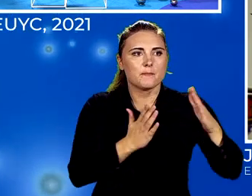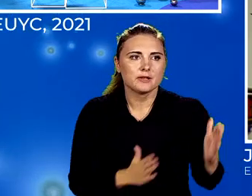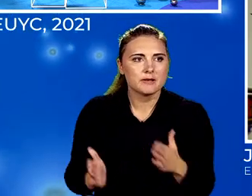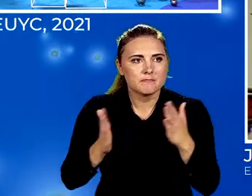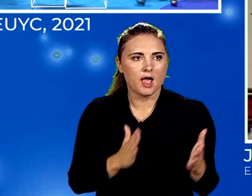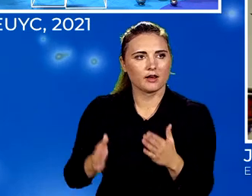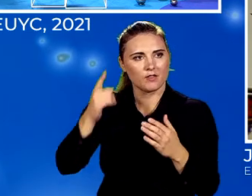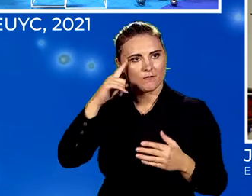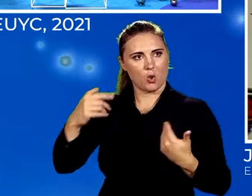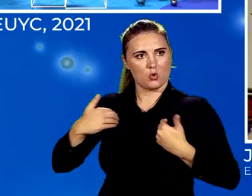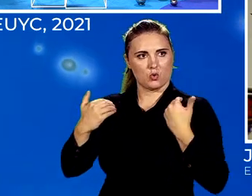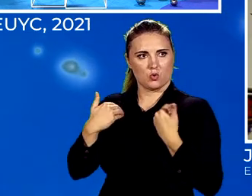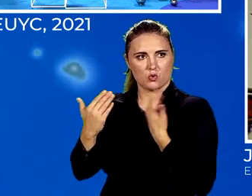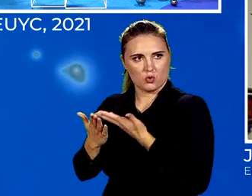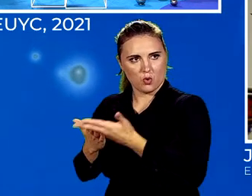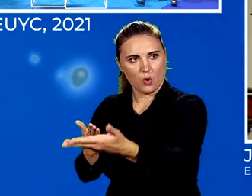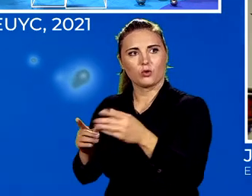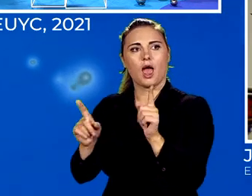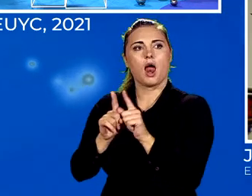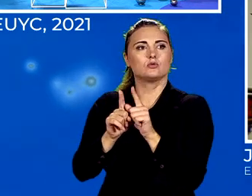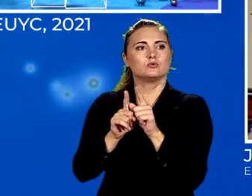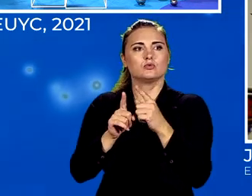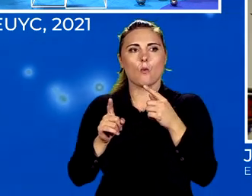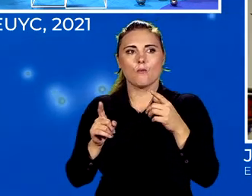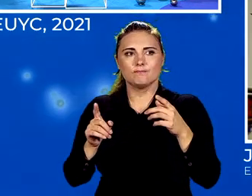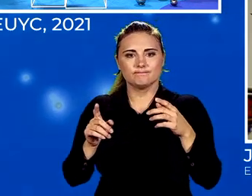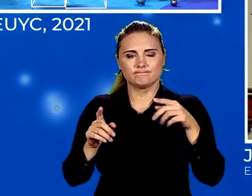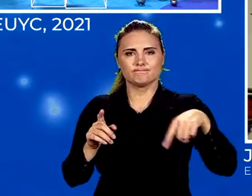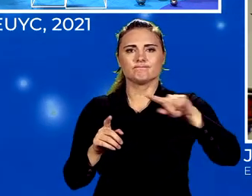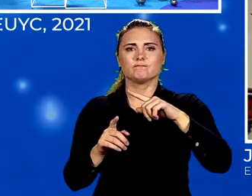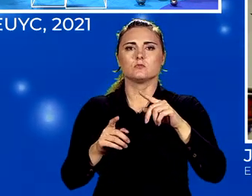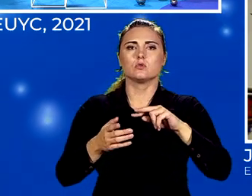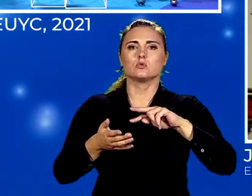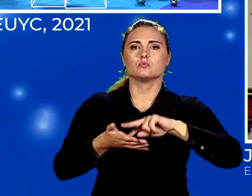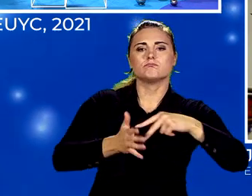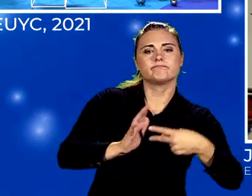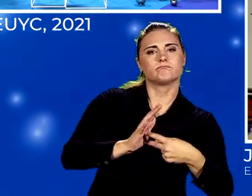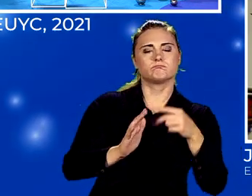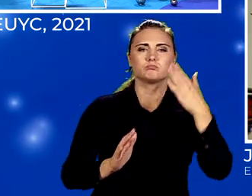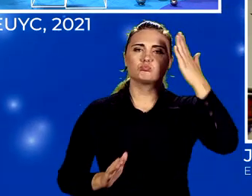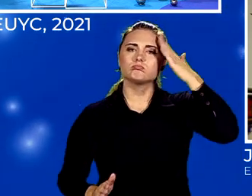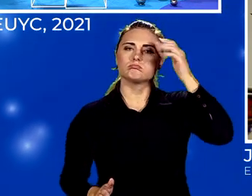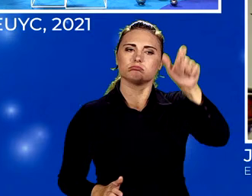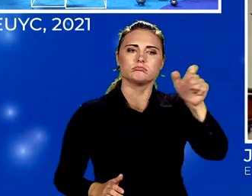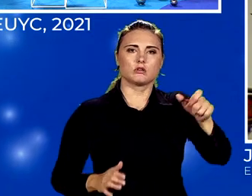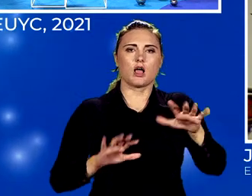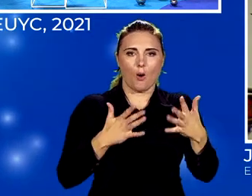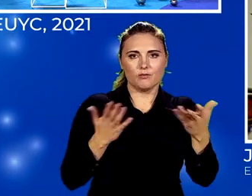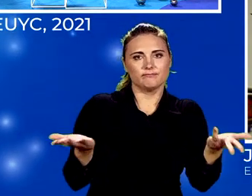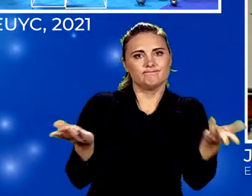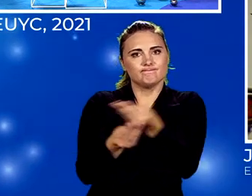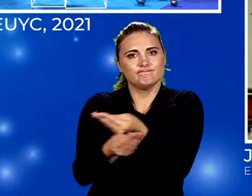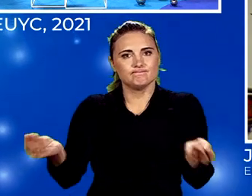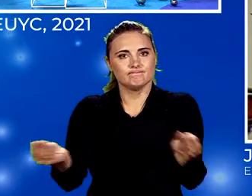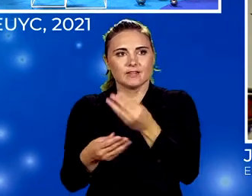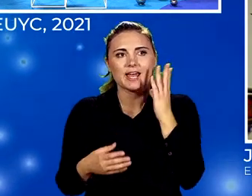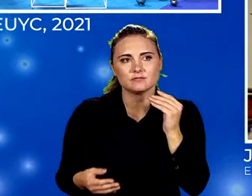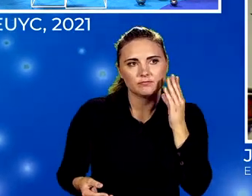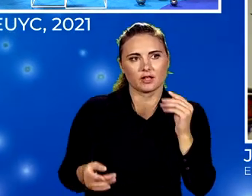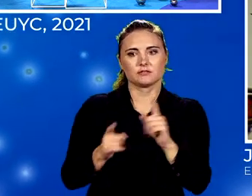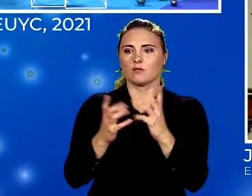has launched an expert group, and it will start to work, had its first meeting on the 19th and 20th